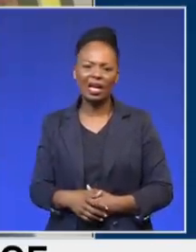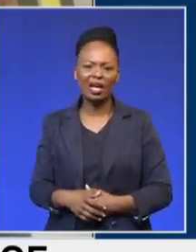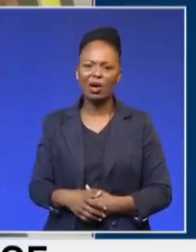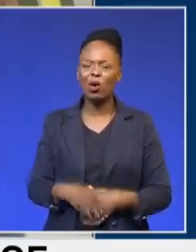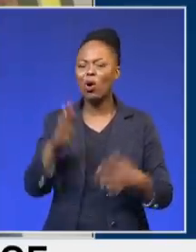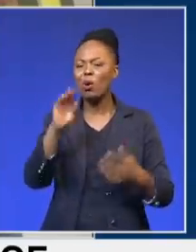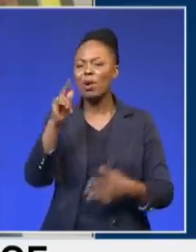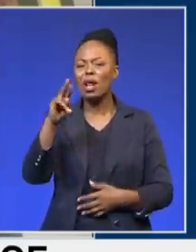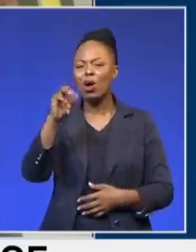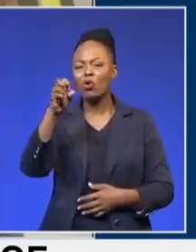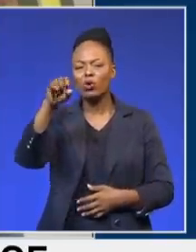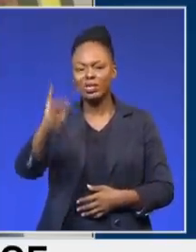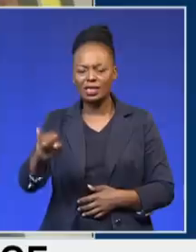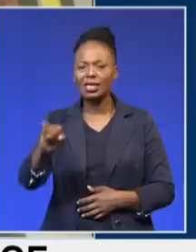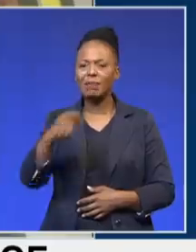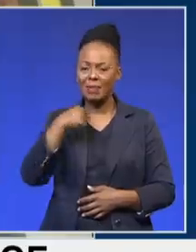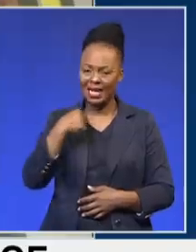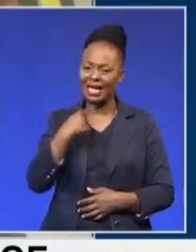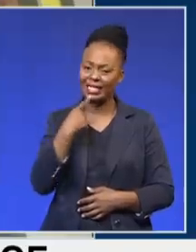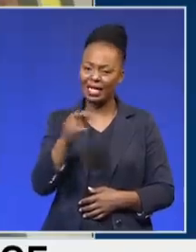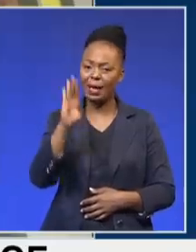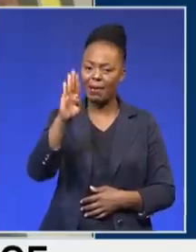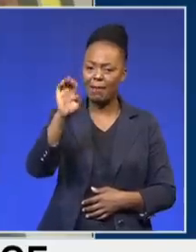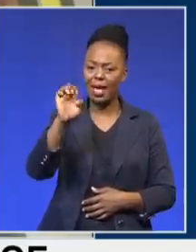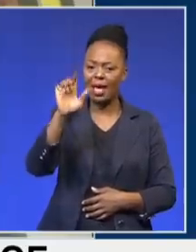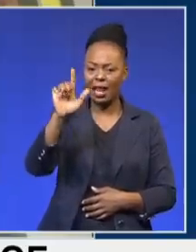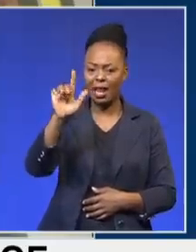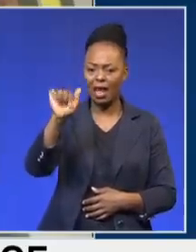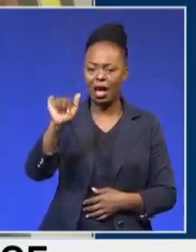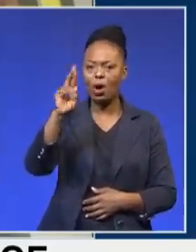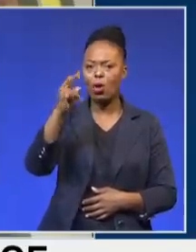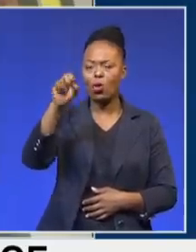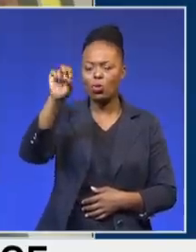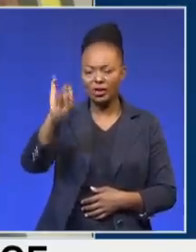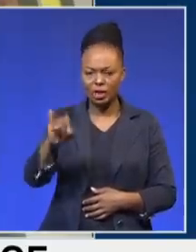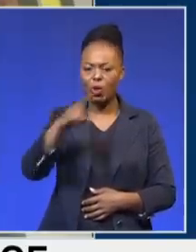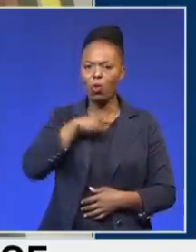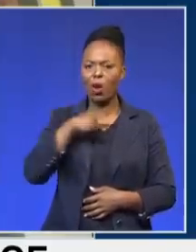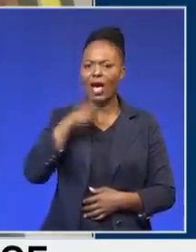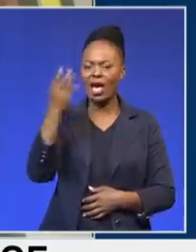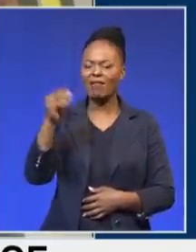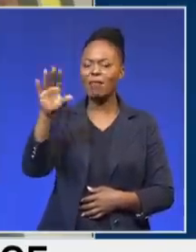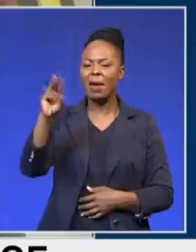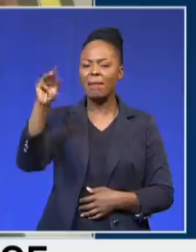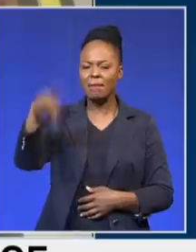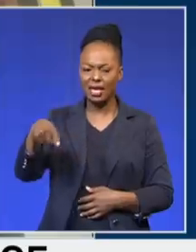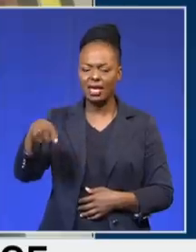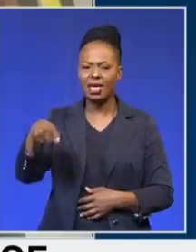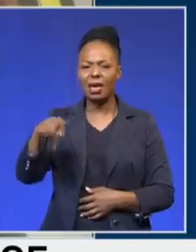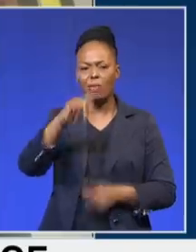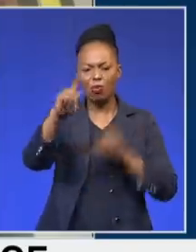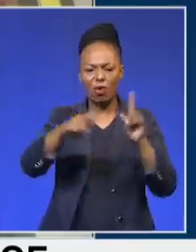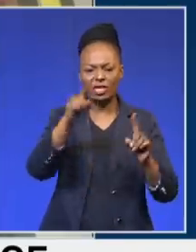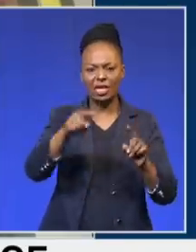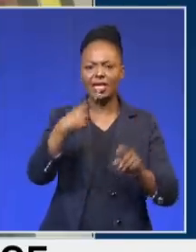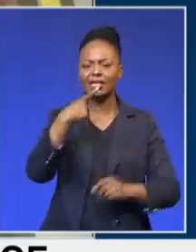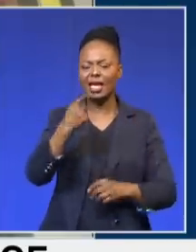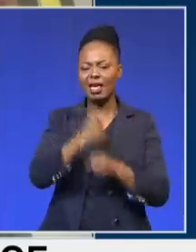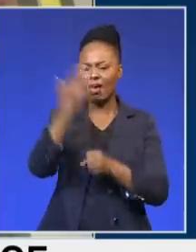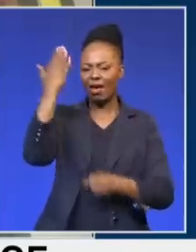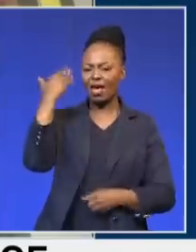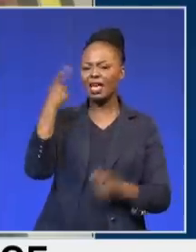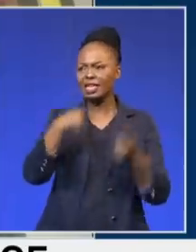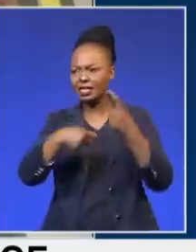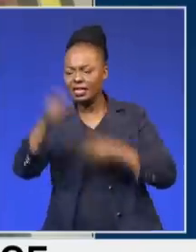Belarus. And I'm raising Belarus because there was a specific parliamentary question raised last year to say, did you sell any arms